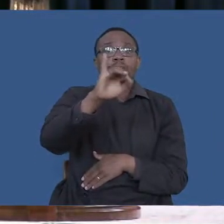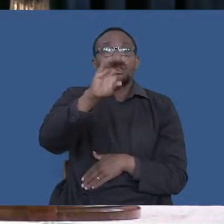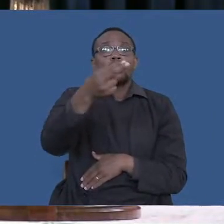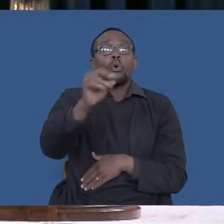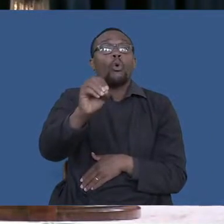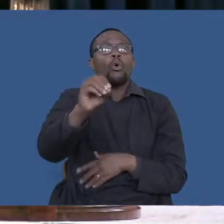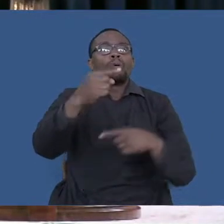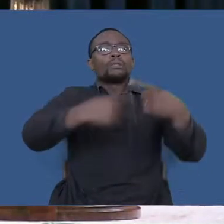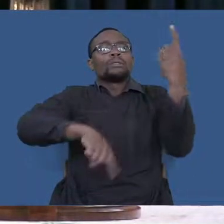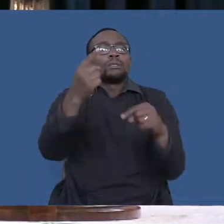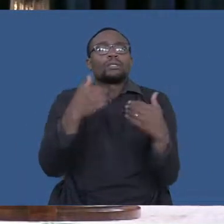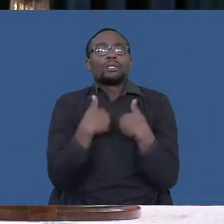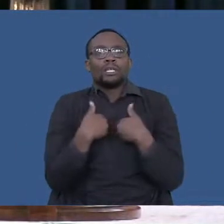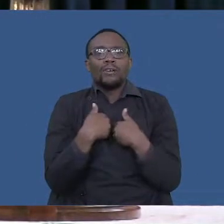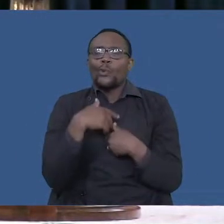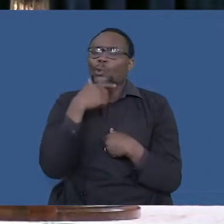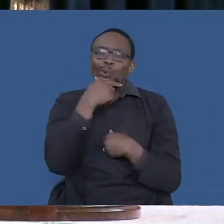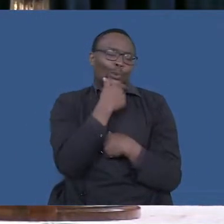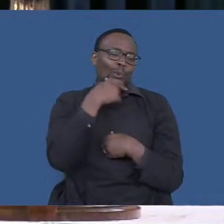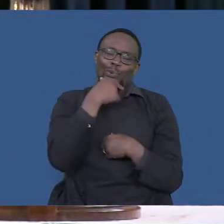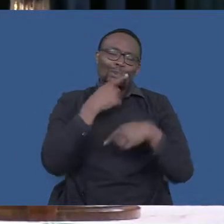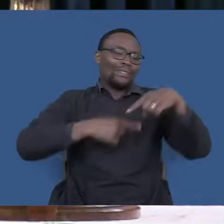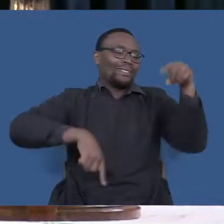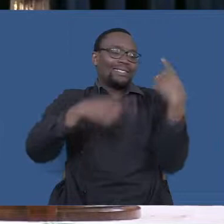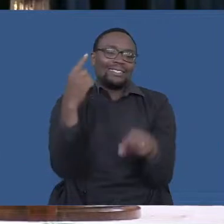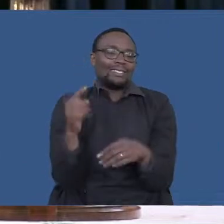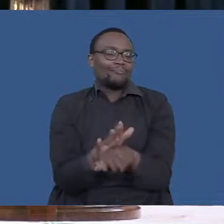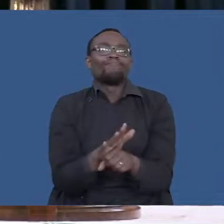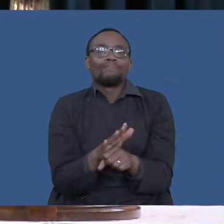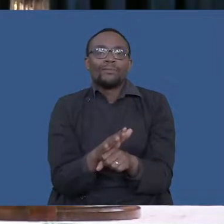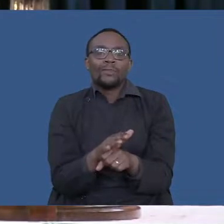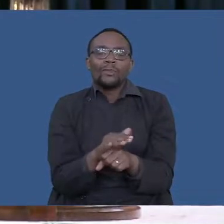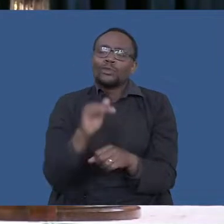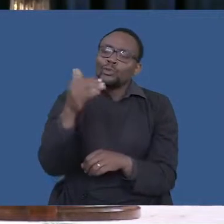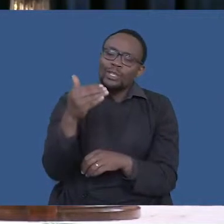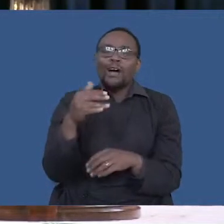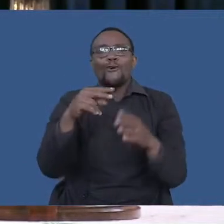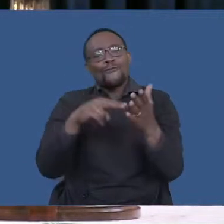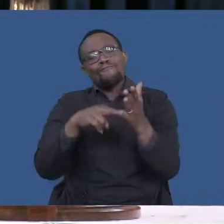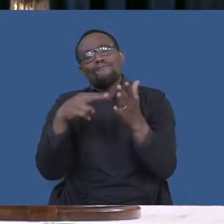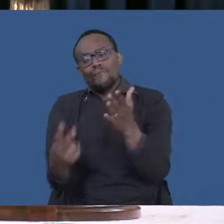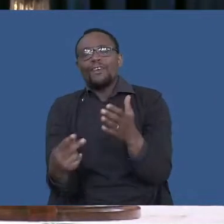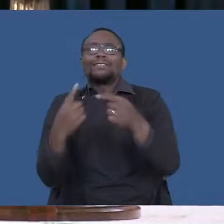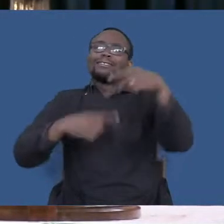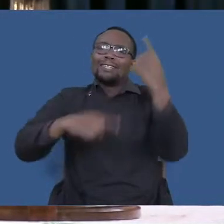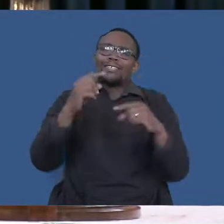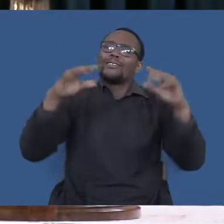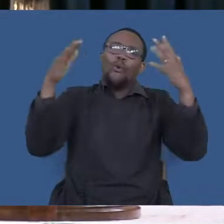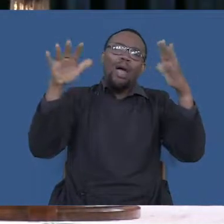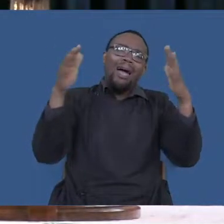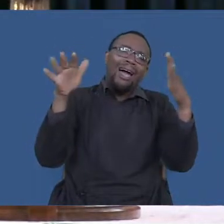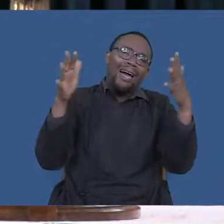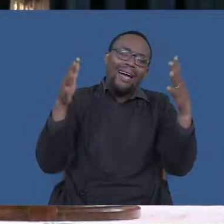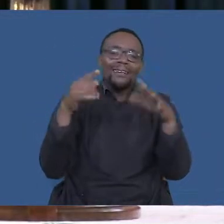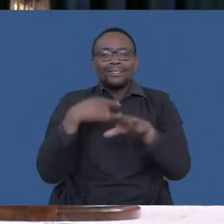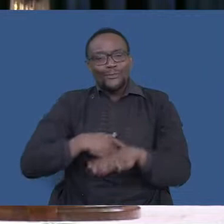The victory in Jericho was amazing. So they march around the city and they conquer Jericho. And as they bask